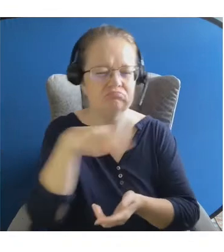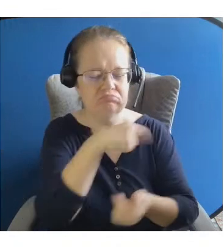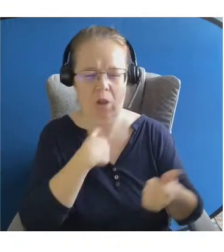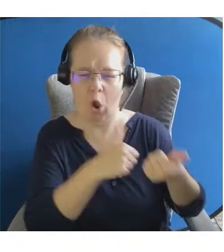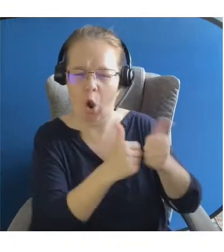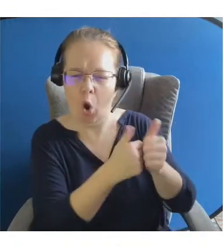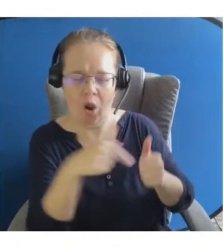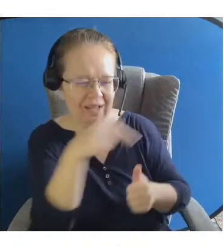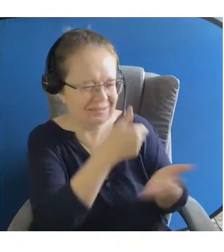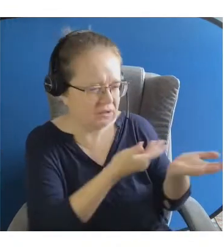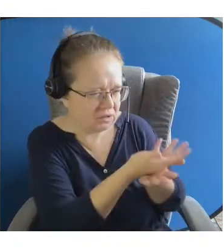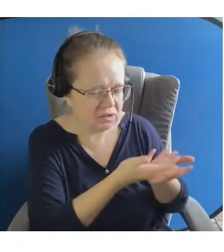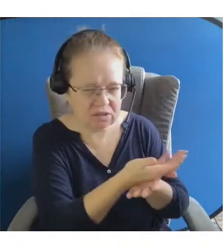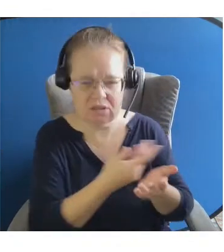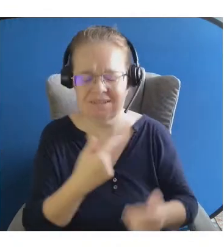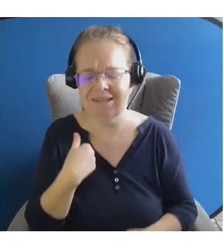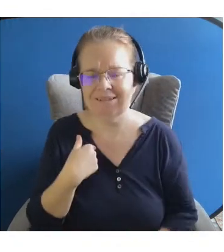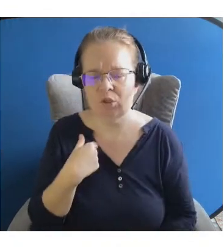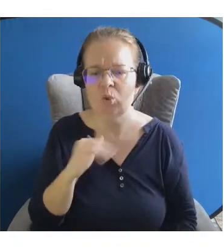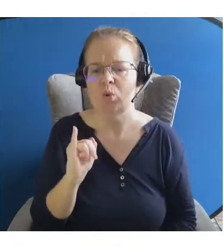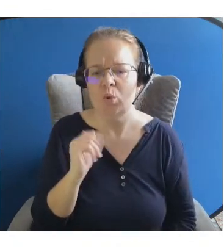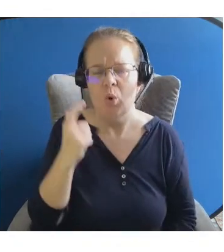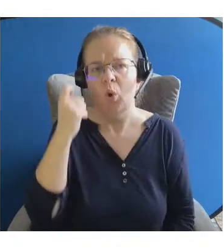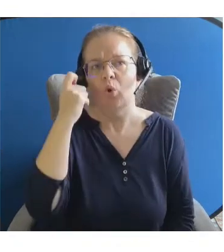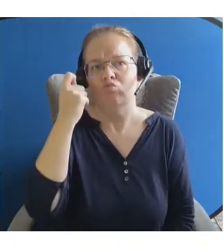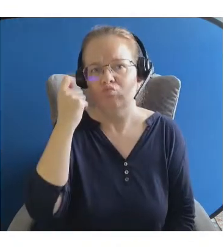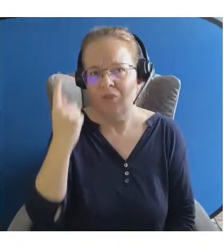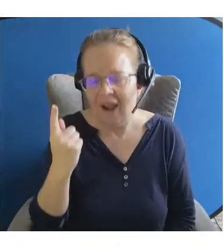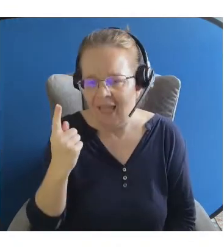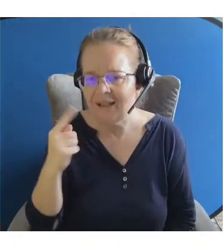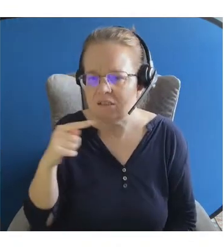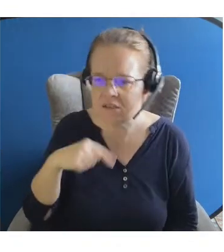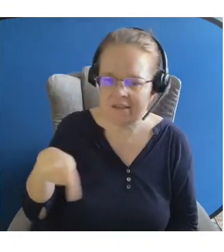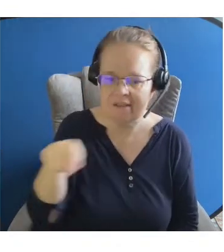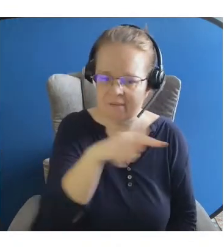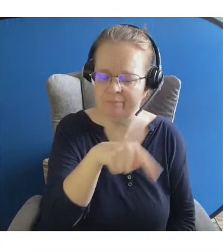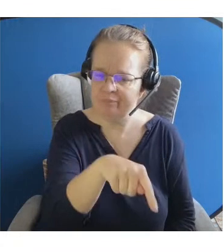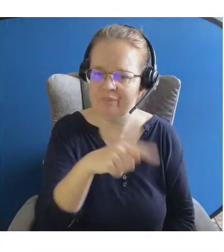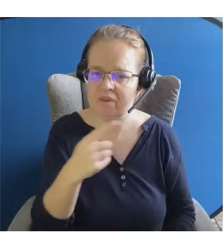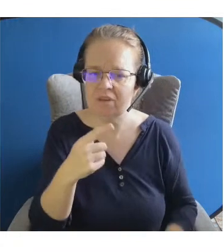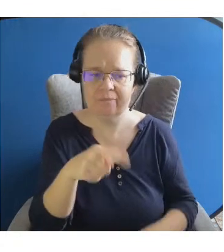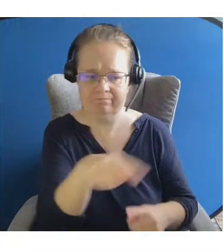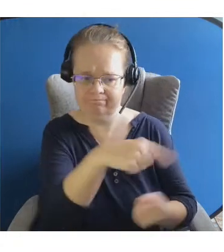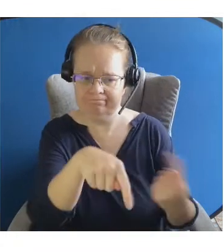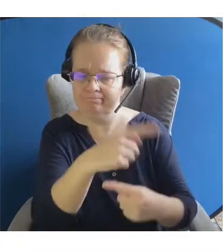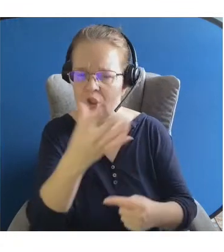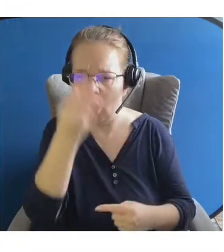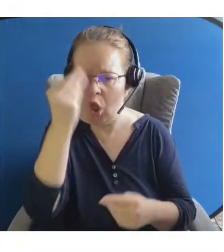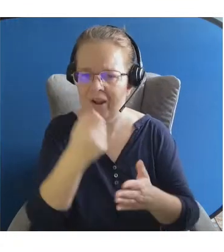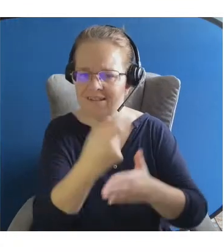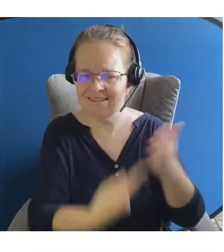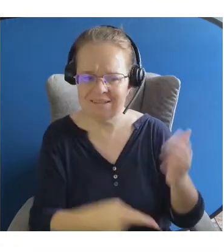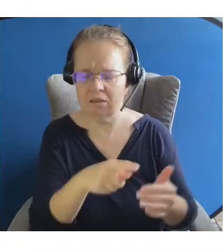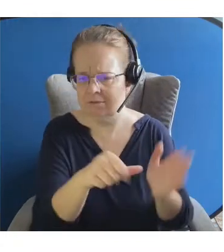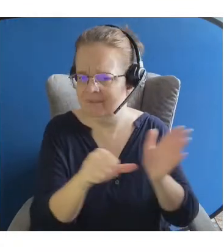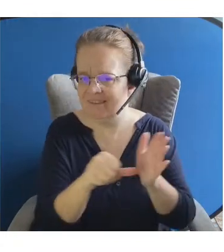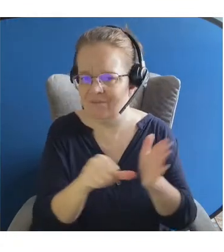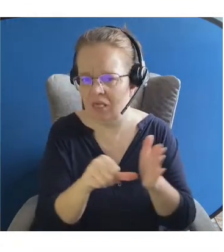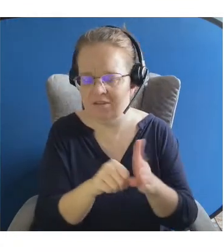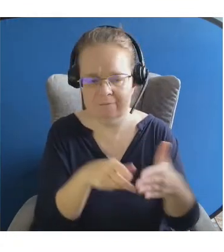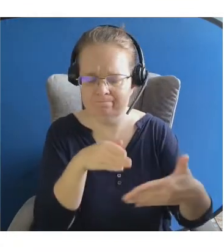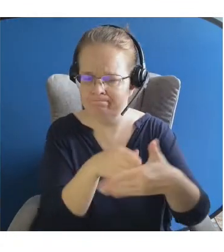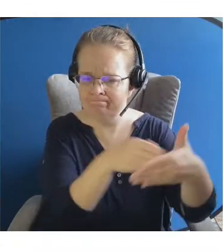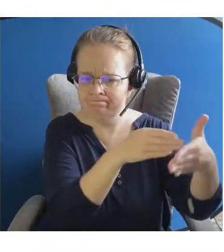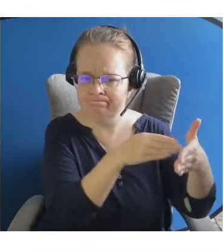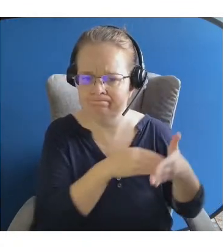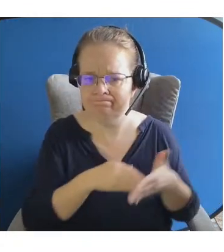also sort of realised that I think people with learning disabilities were in a particularly difficult position, and I think